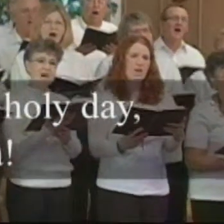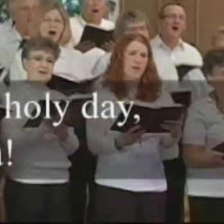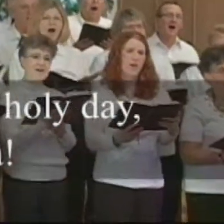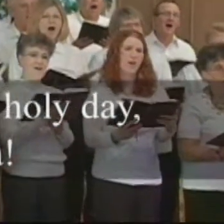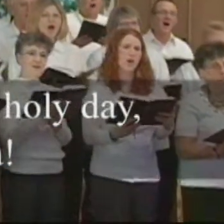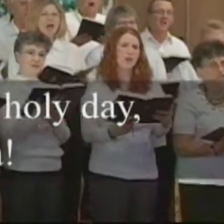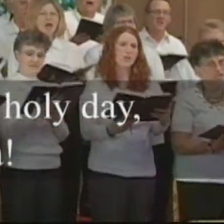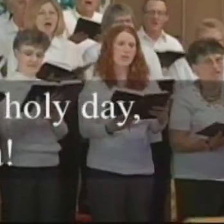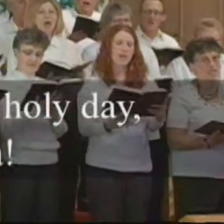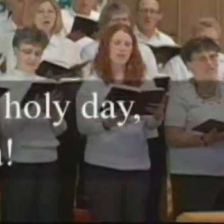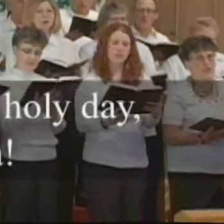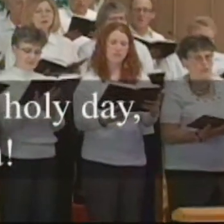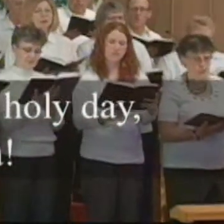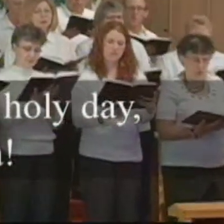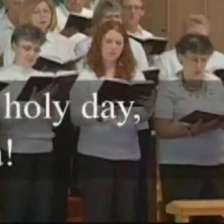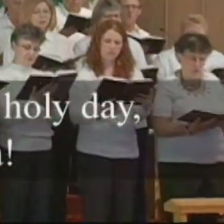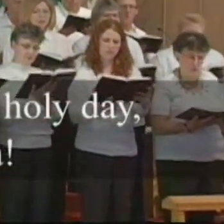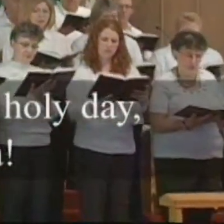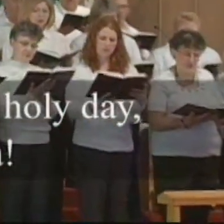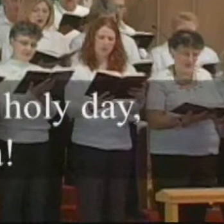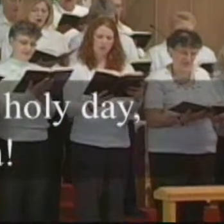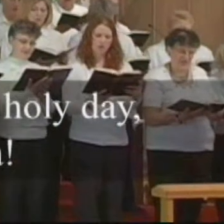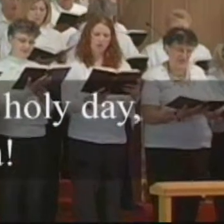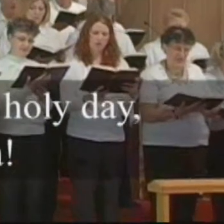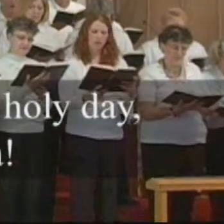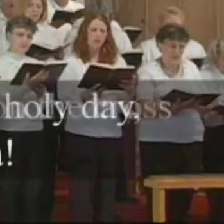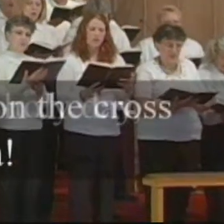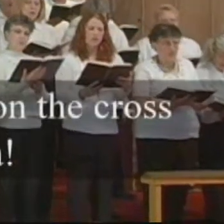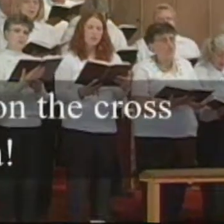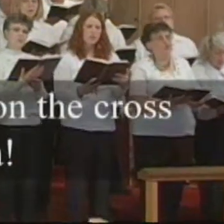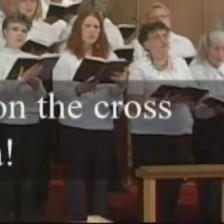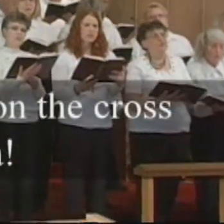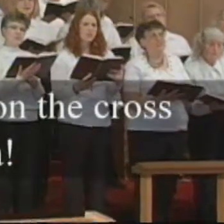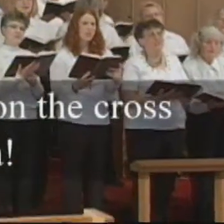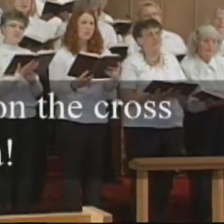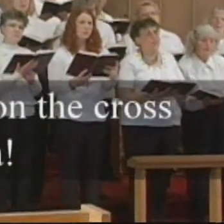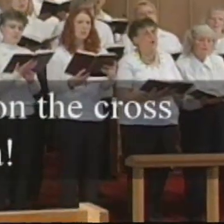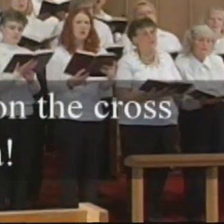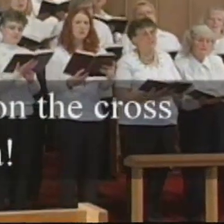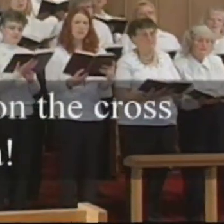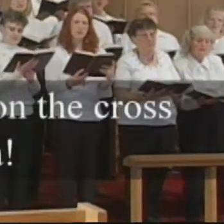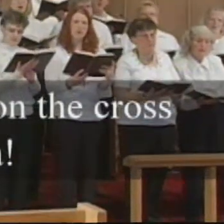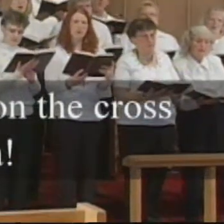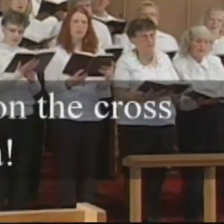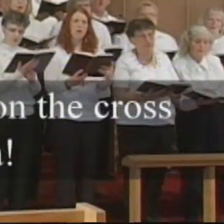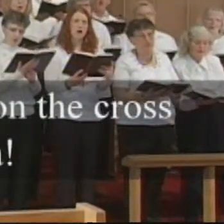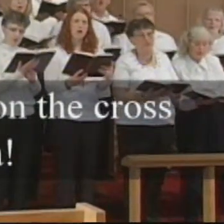Oh,